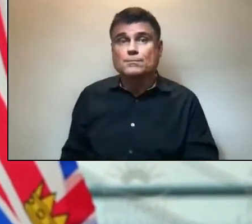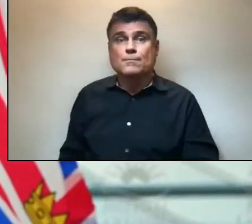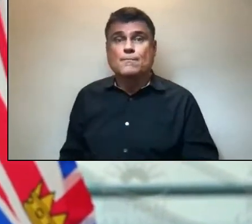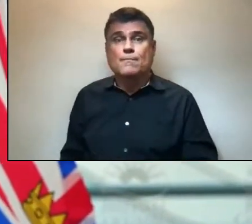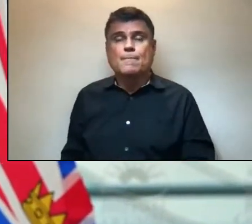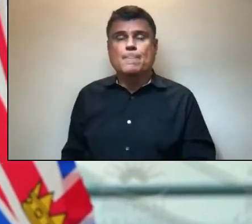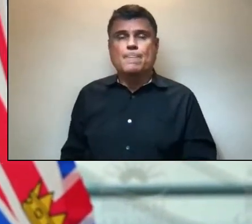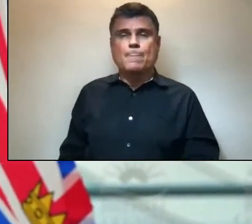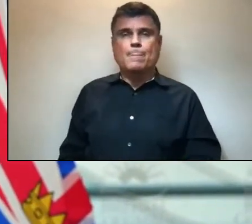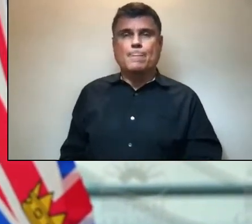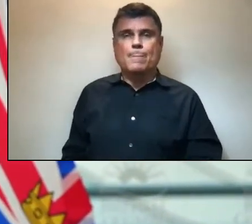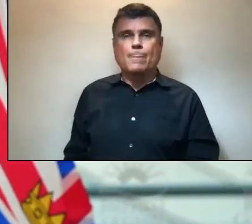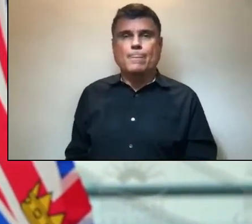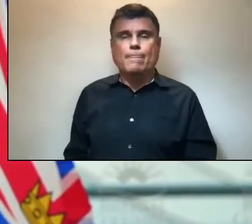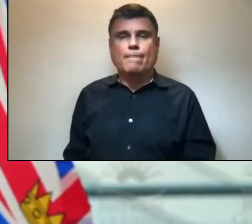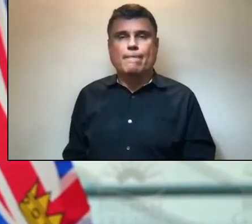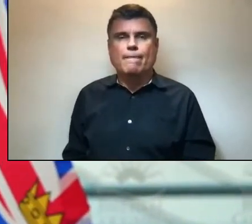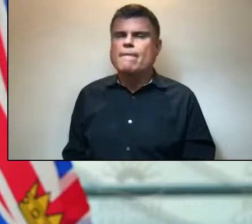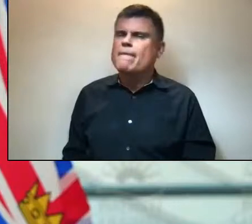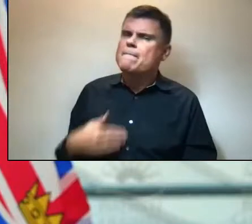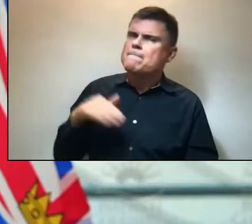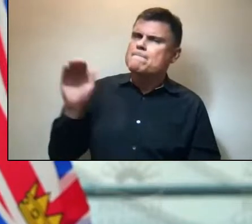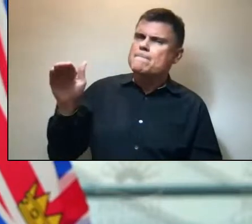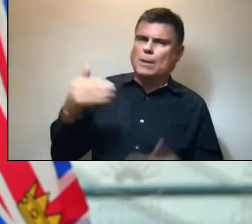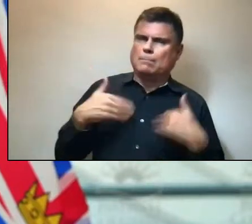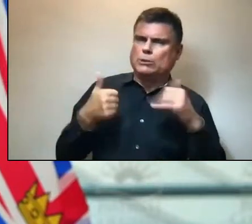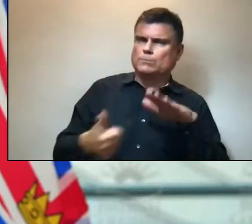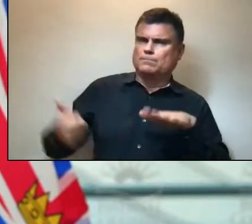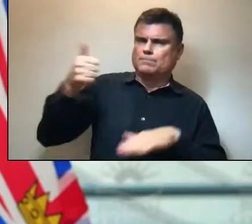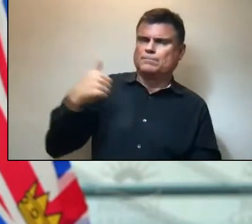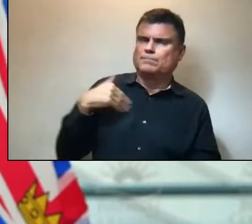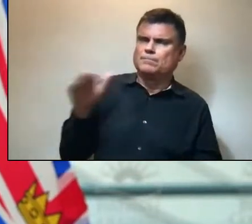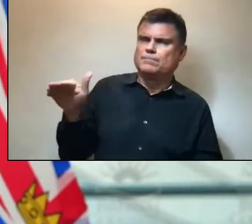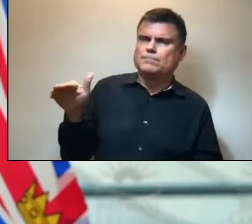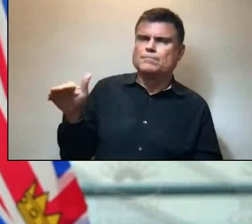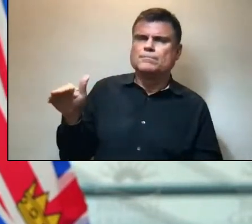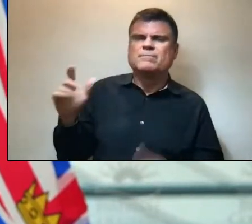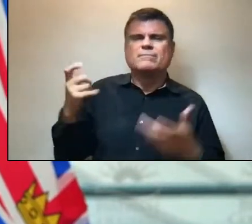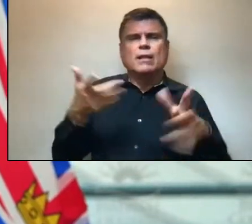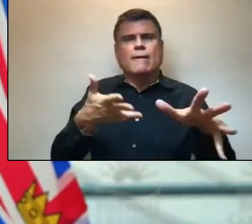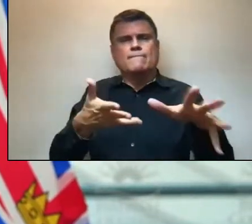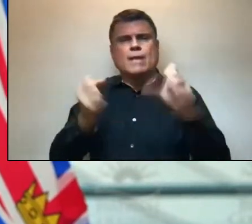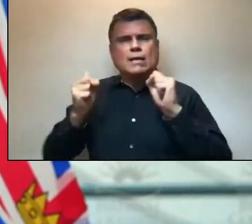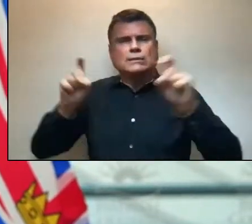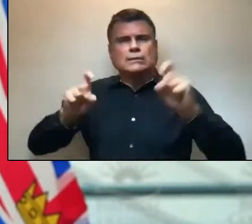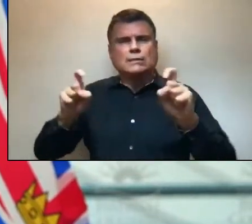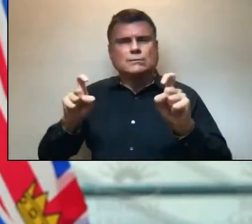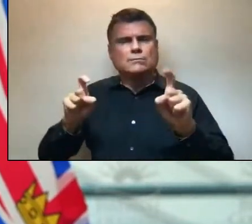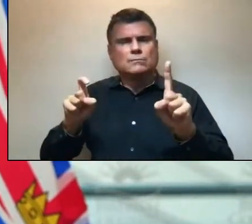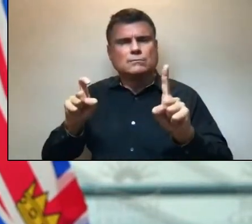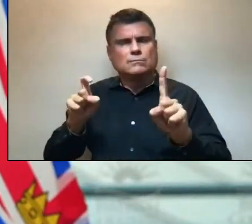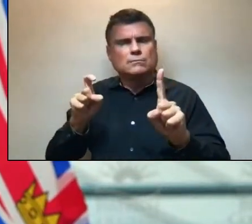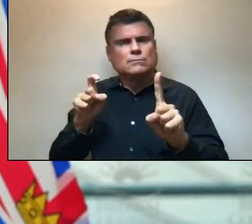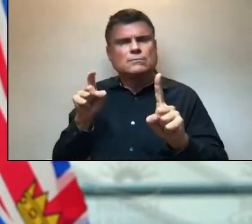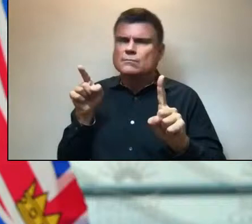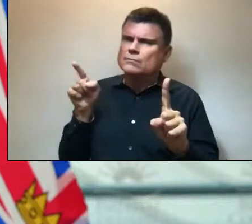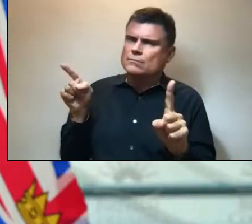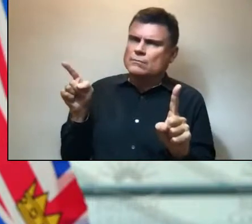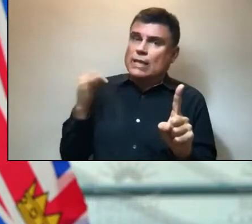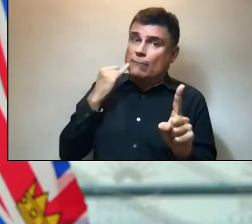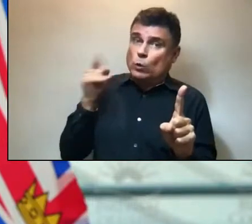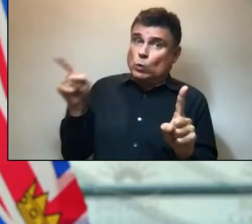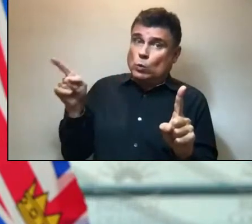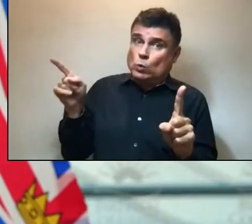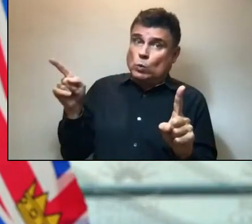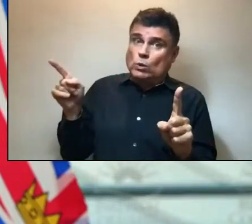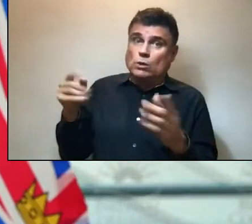Hi. Minister, can I just follow up on your rapid test comment? You said that if you could get that Roche brand take-home rapid